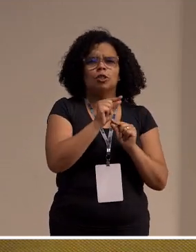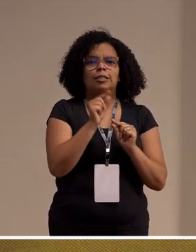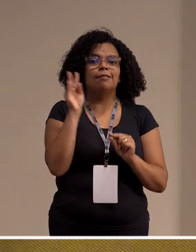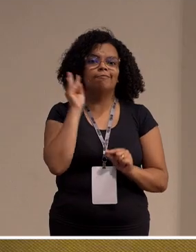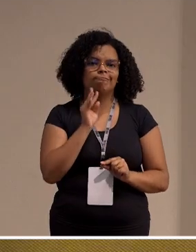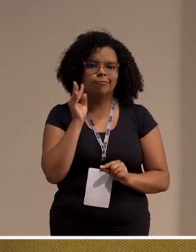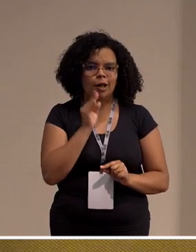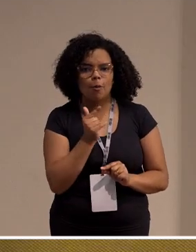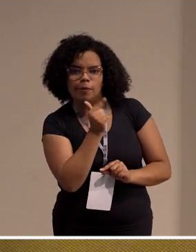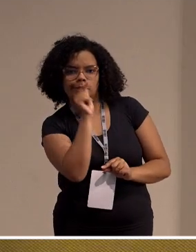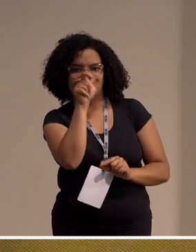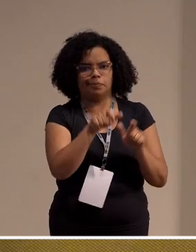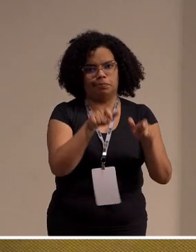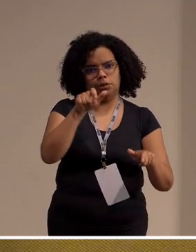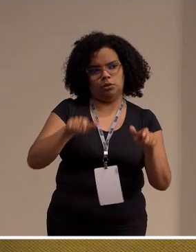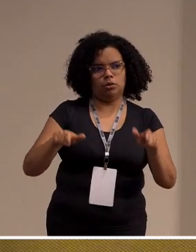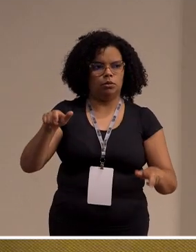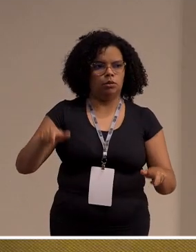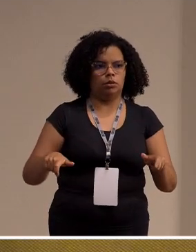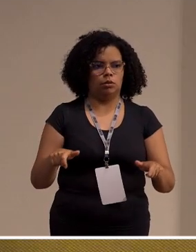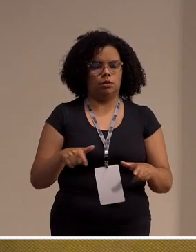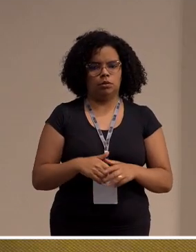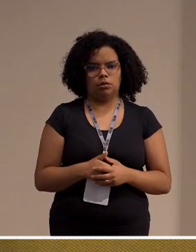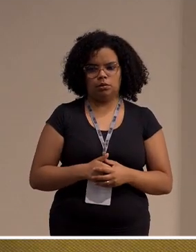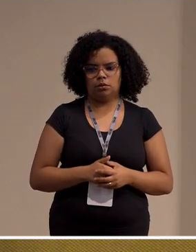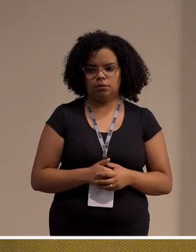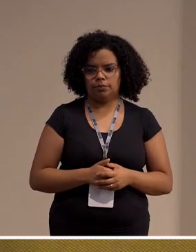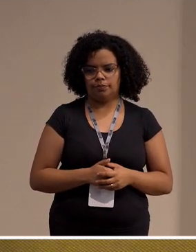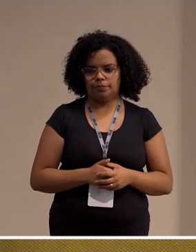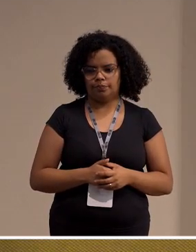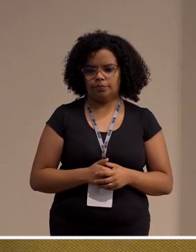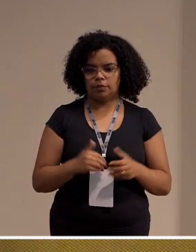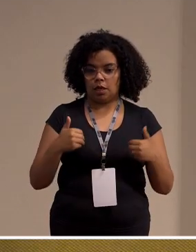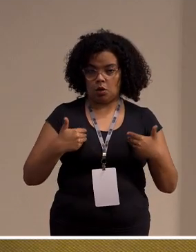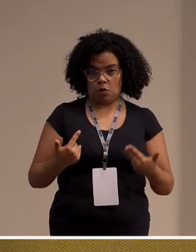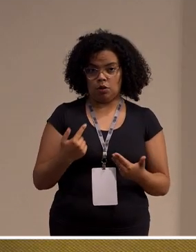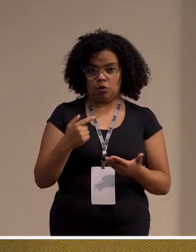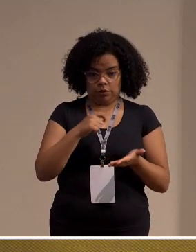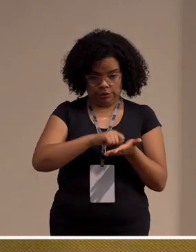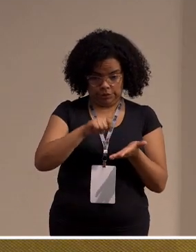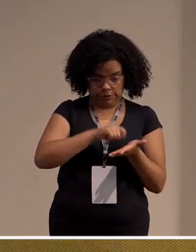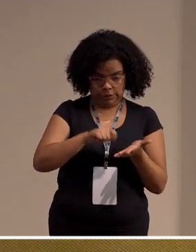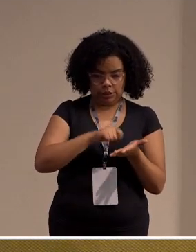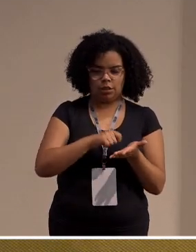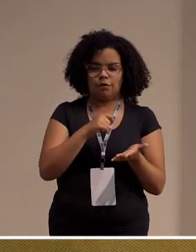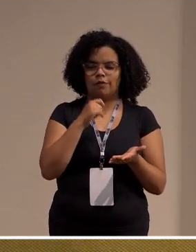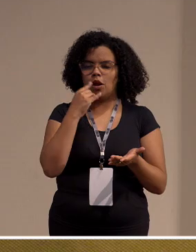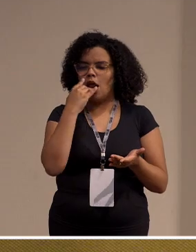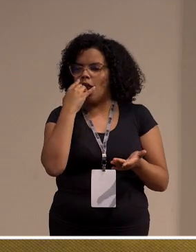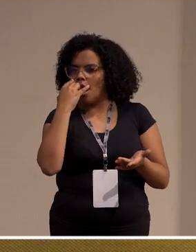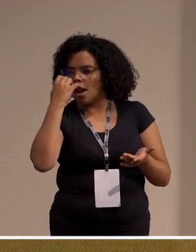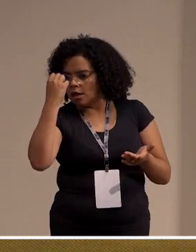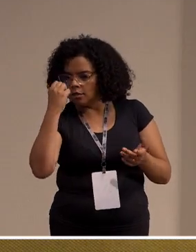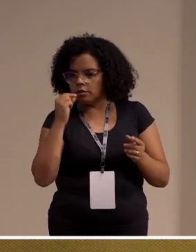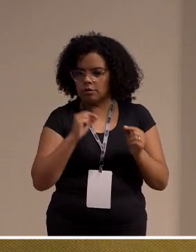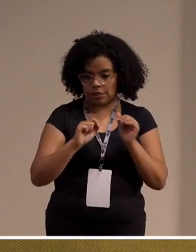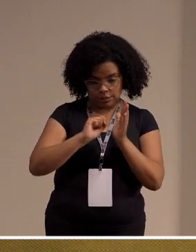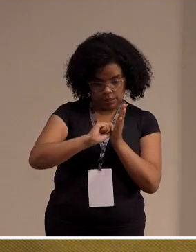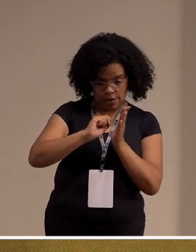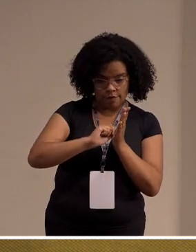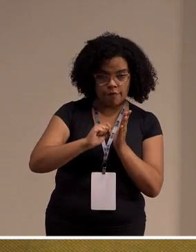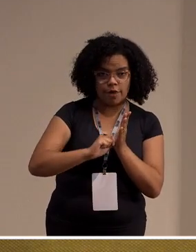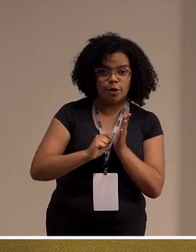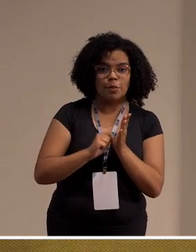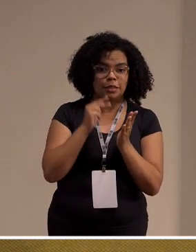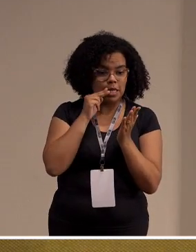for me. But when you're writing a novel, you're writing it to be read. And you're also imagining readers on the other side of